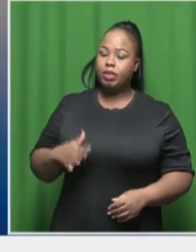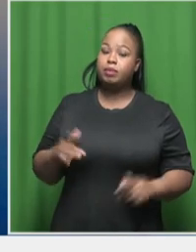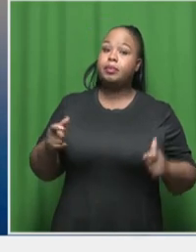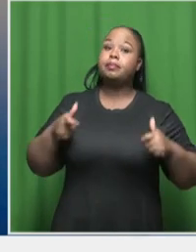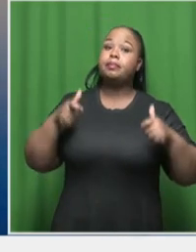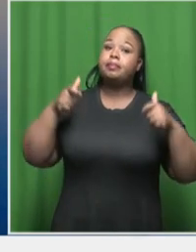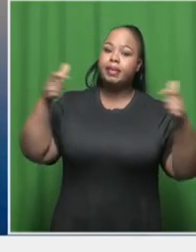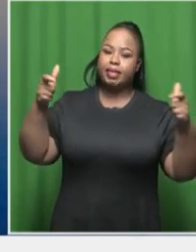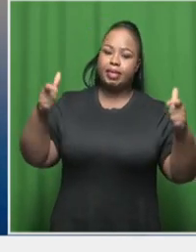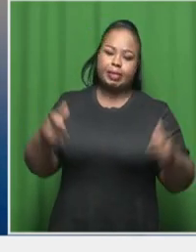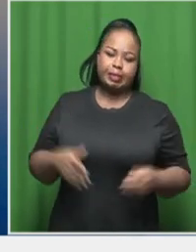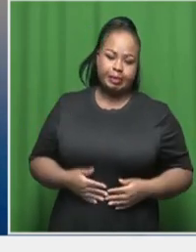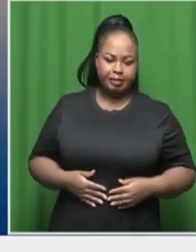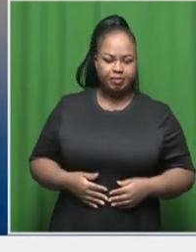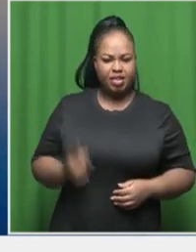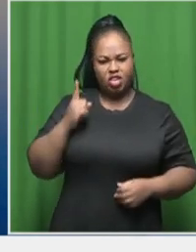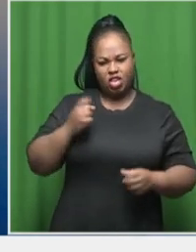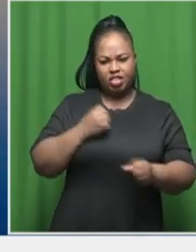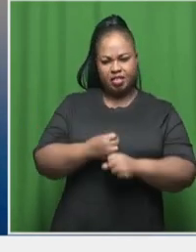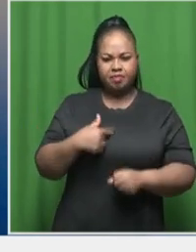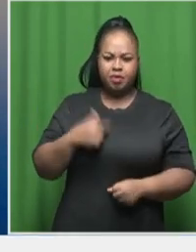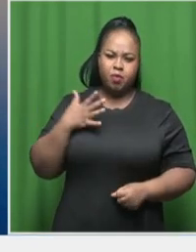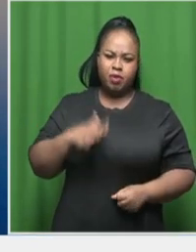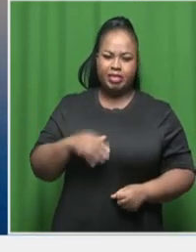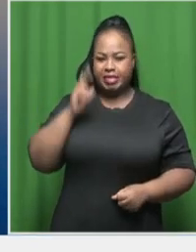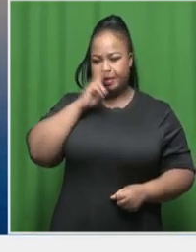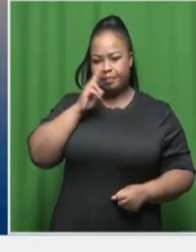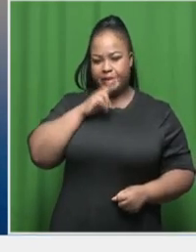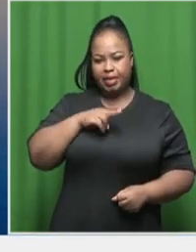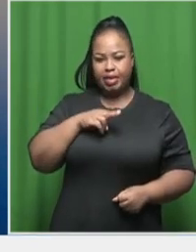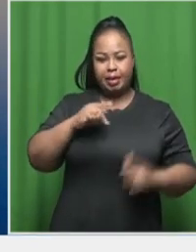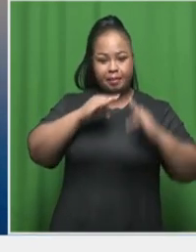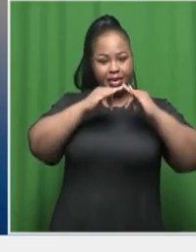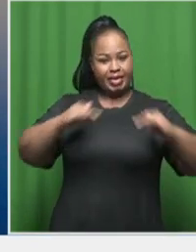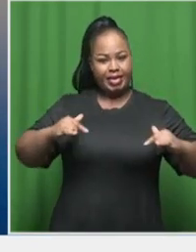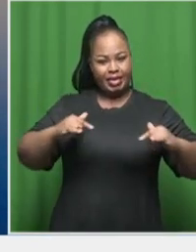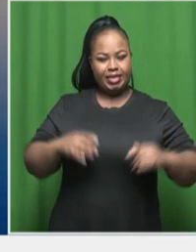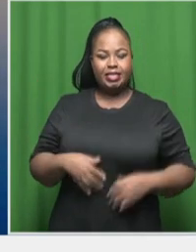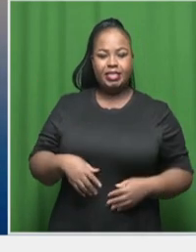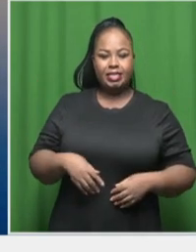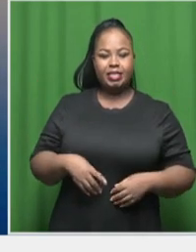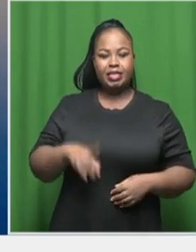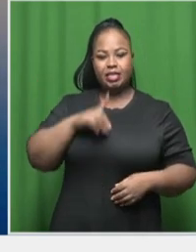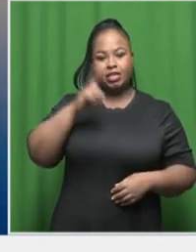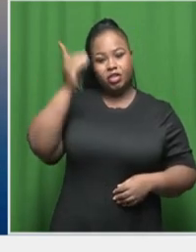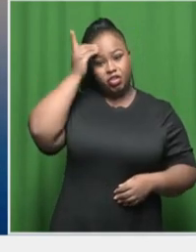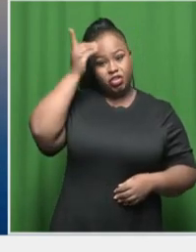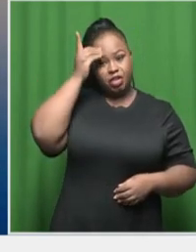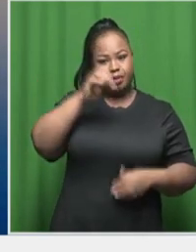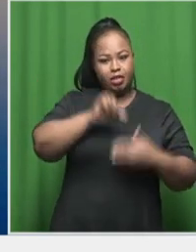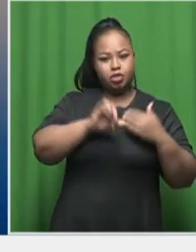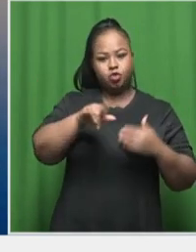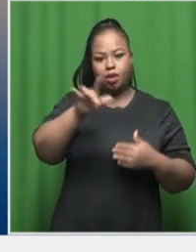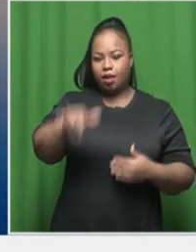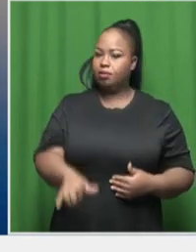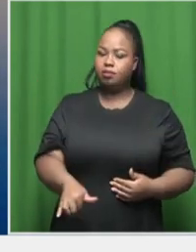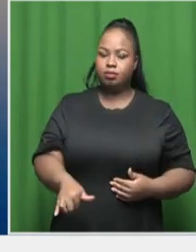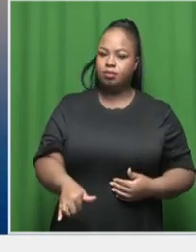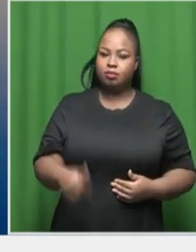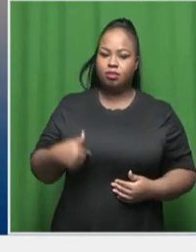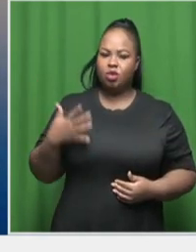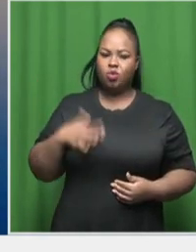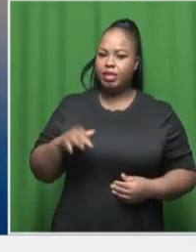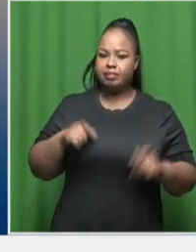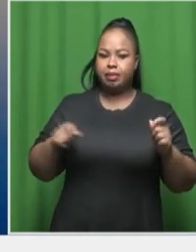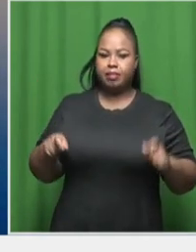big. Next year I'd like to have a Pink Marquee at Durban July. Ideally, I don't want people